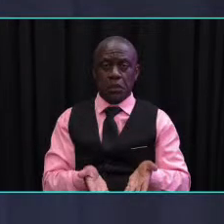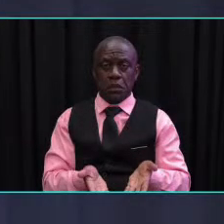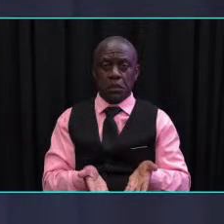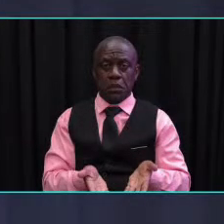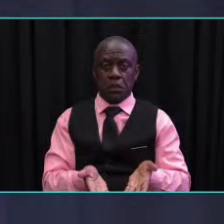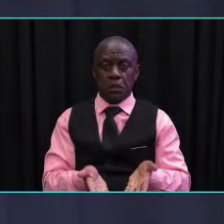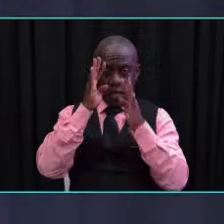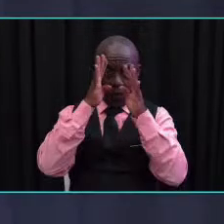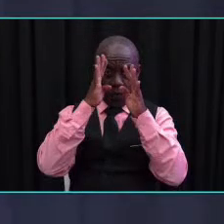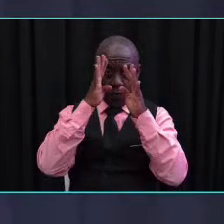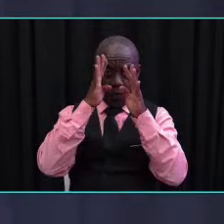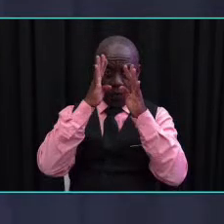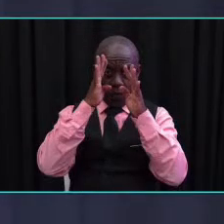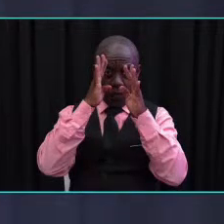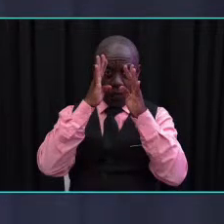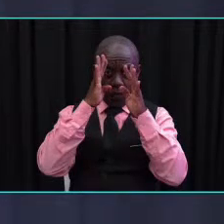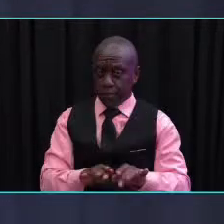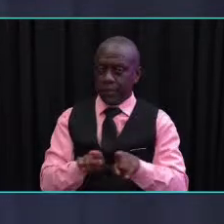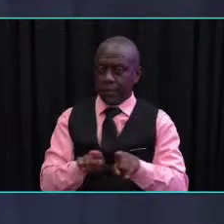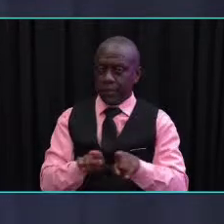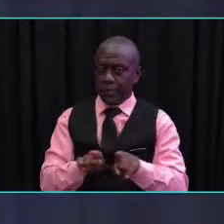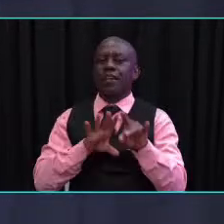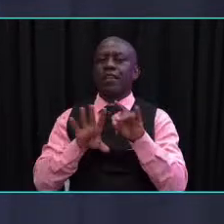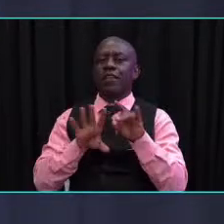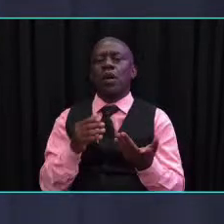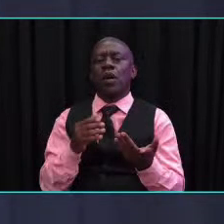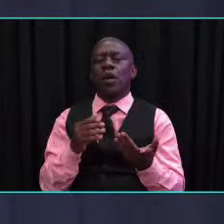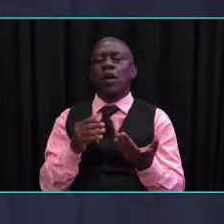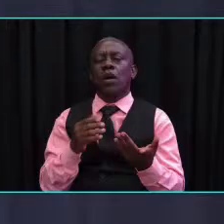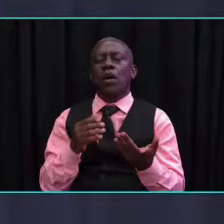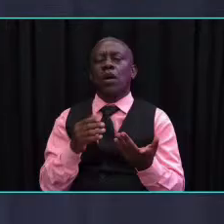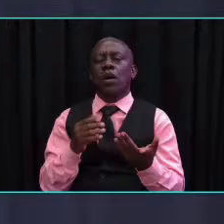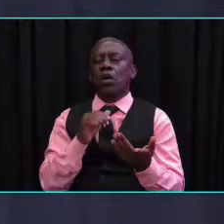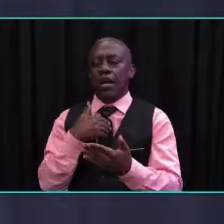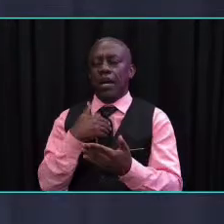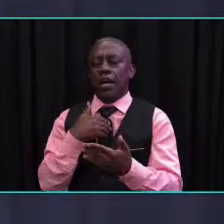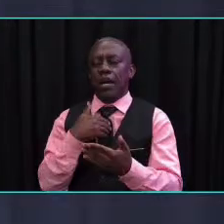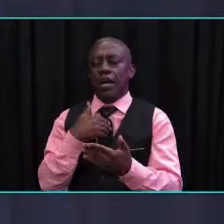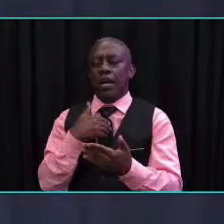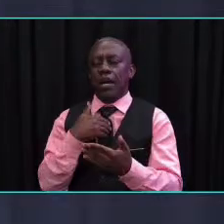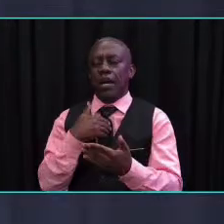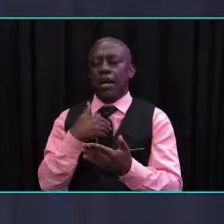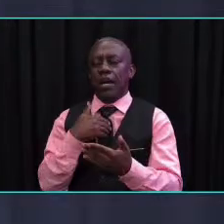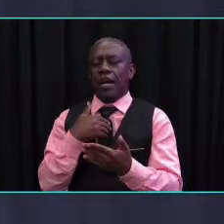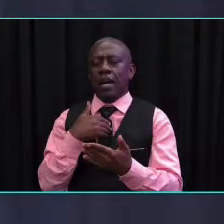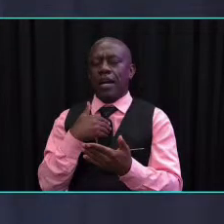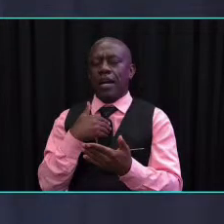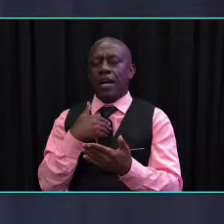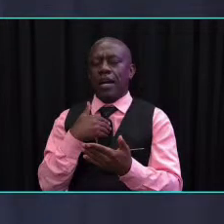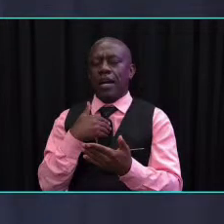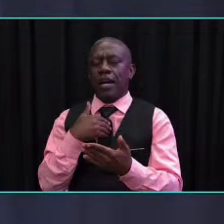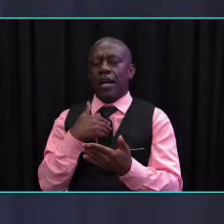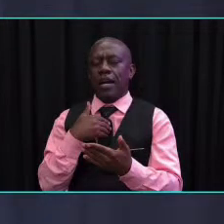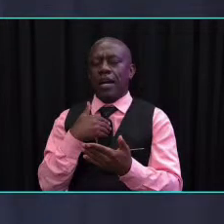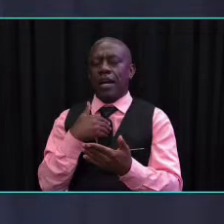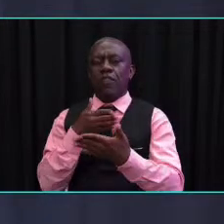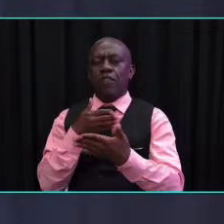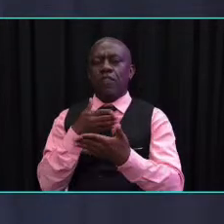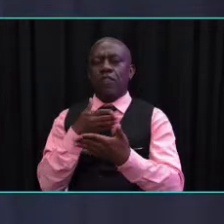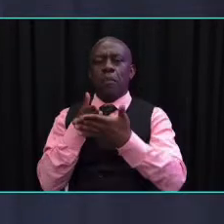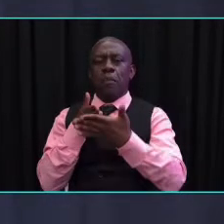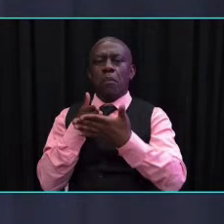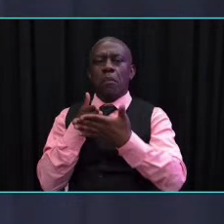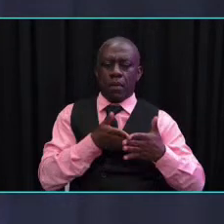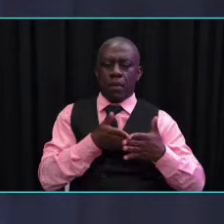our solutions and not have things that block us in moving from point A to